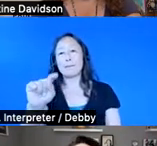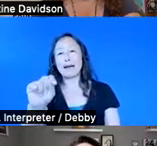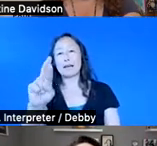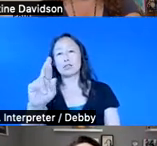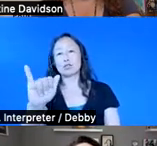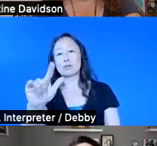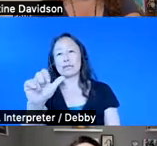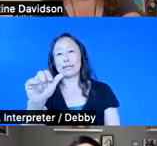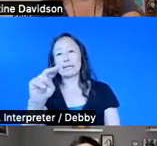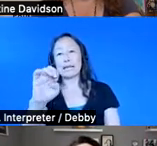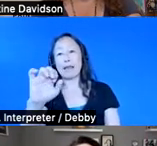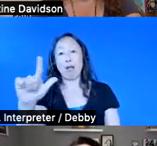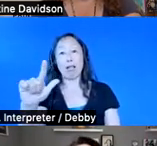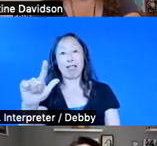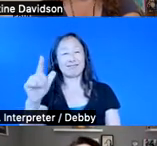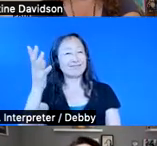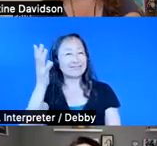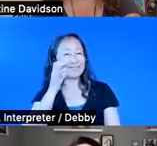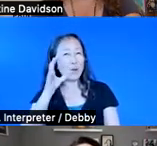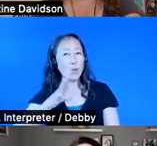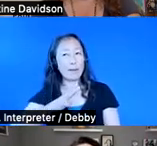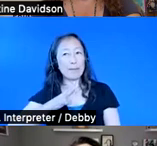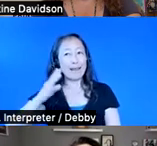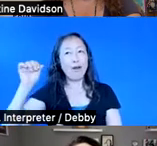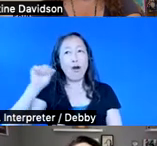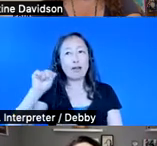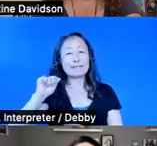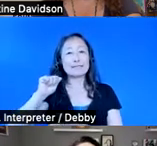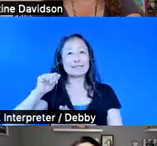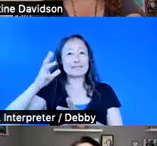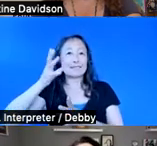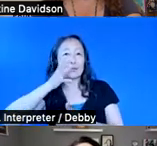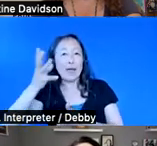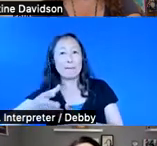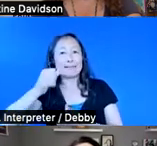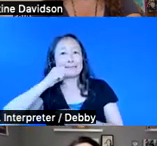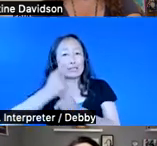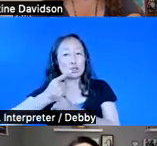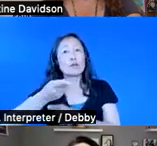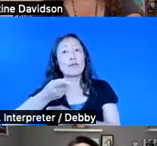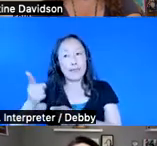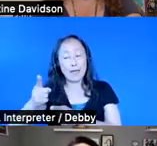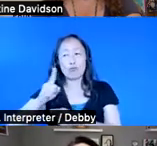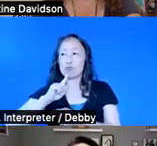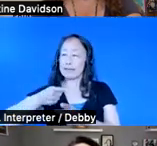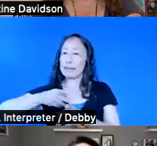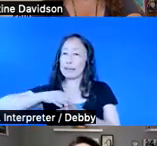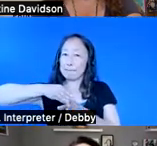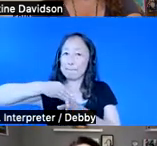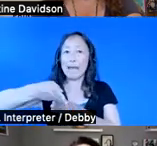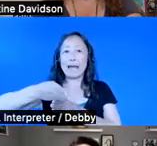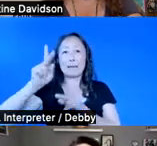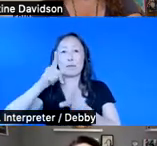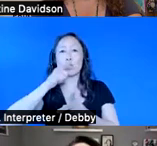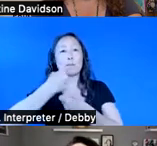women, the aunties, grandmas, the sisters, they were the primary decision